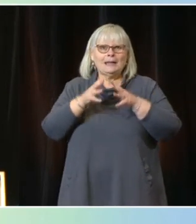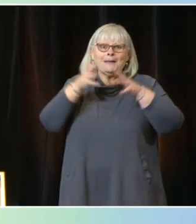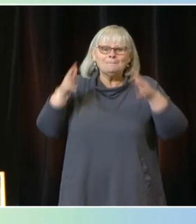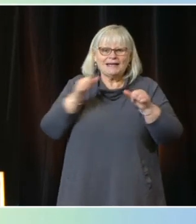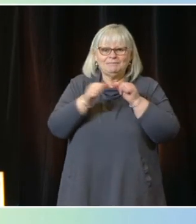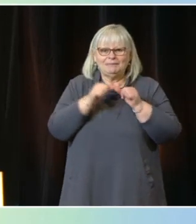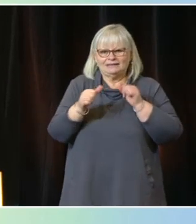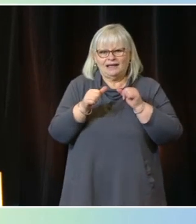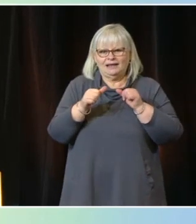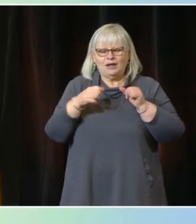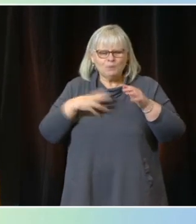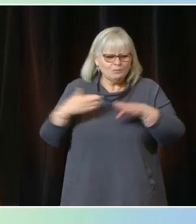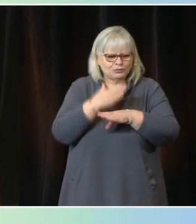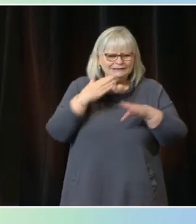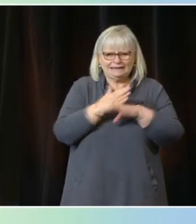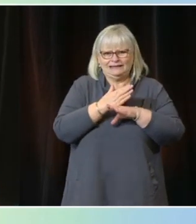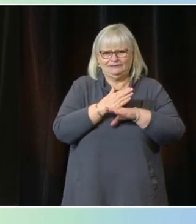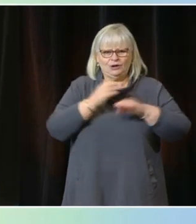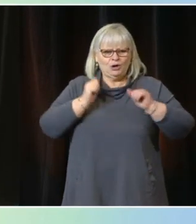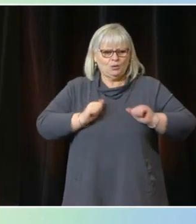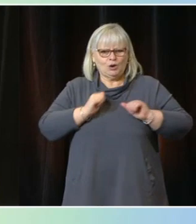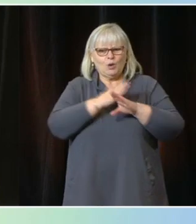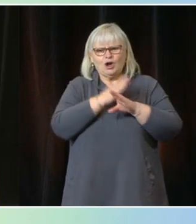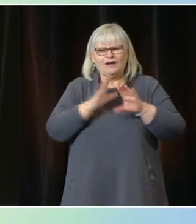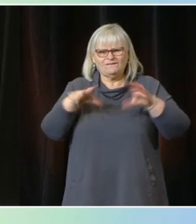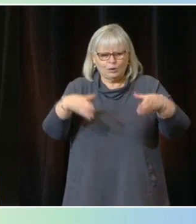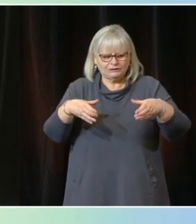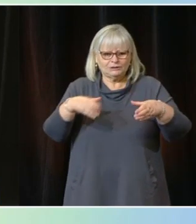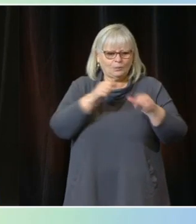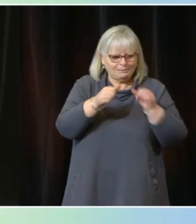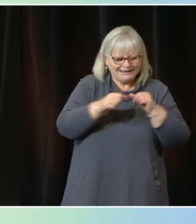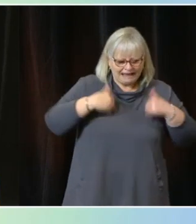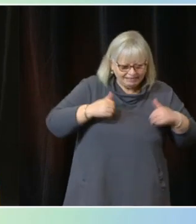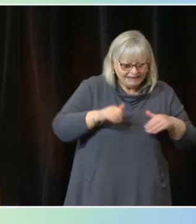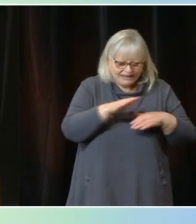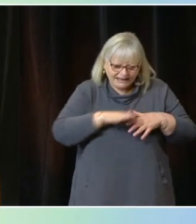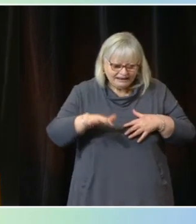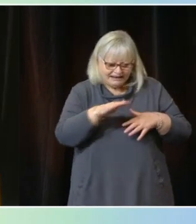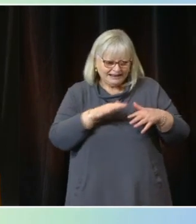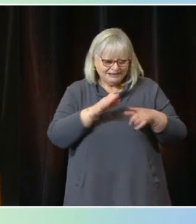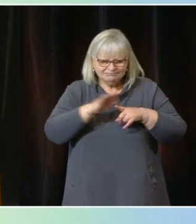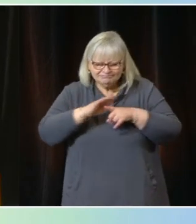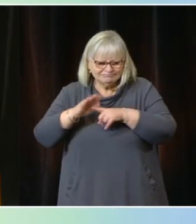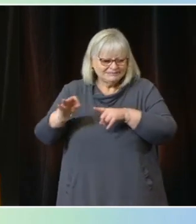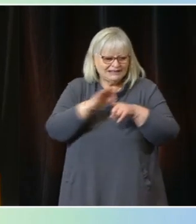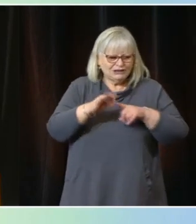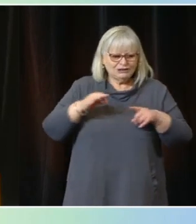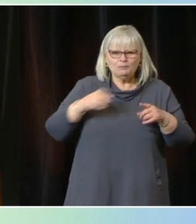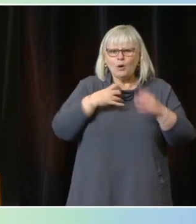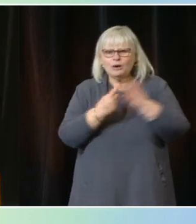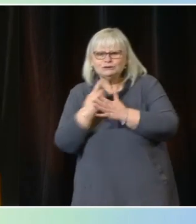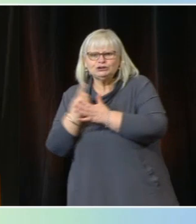trained more productive Workforce with Rising incomes and living standards and more opportunities for more people